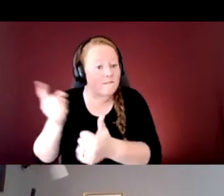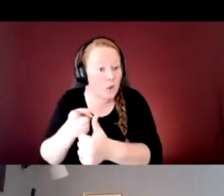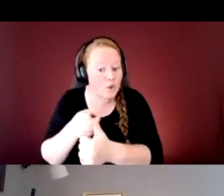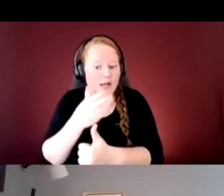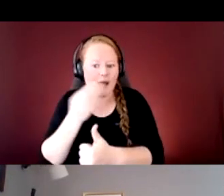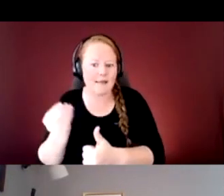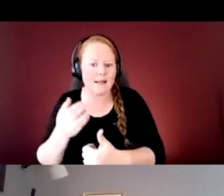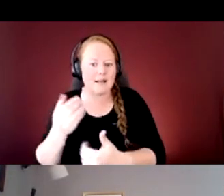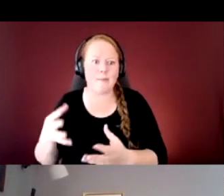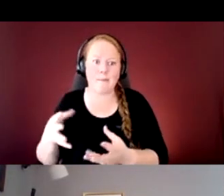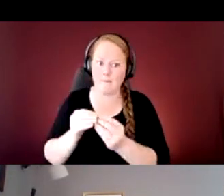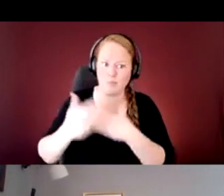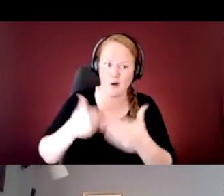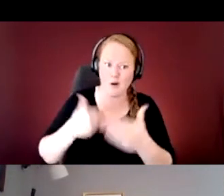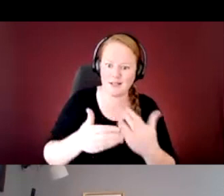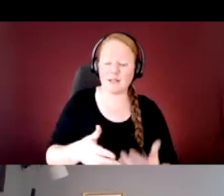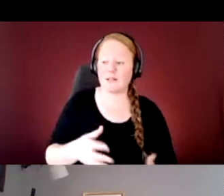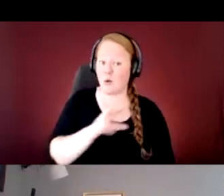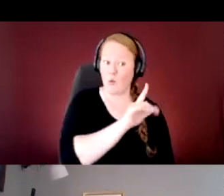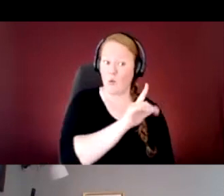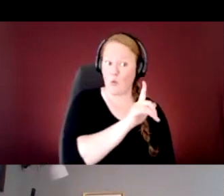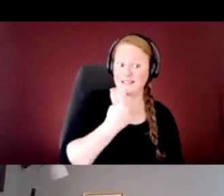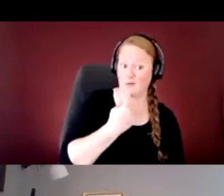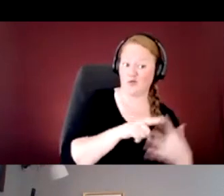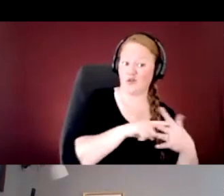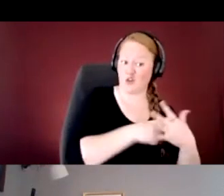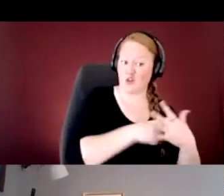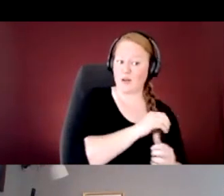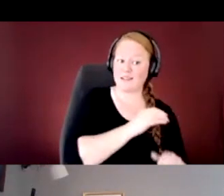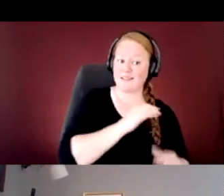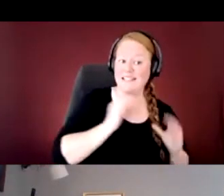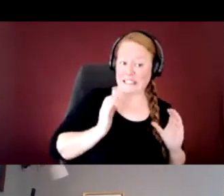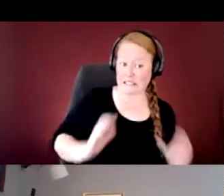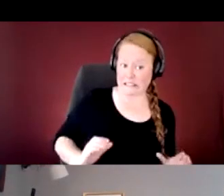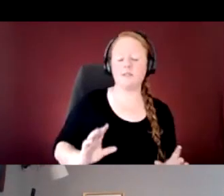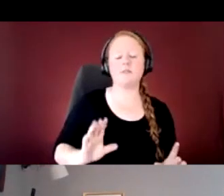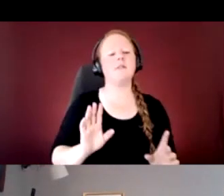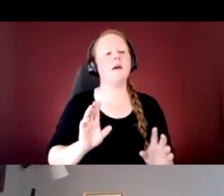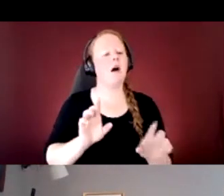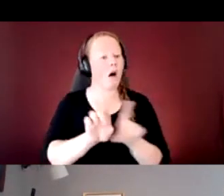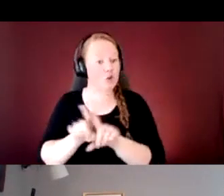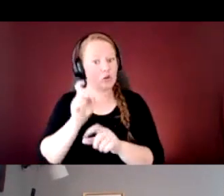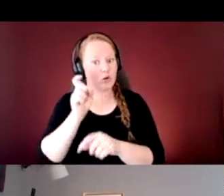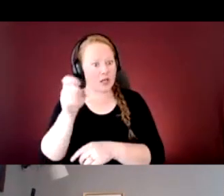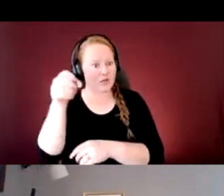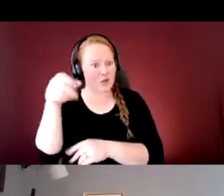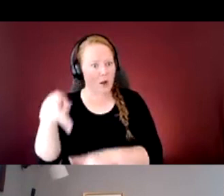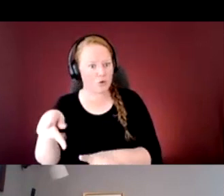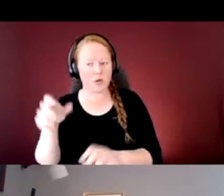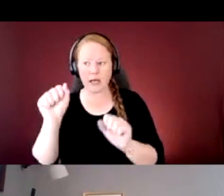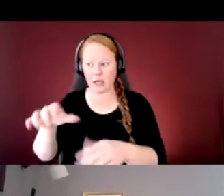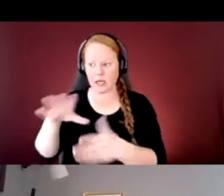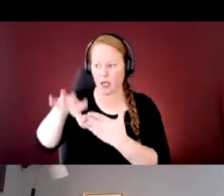hinted, we've already started with citizens. That also gives you the opportunity to learn, to